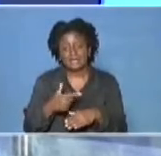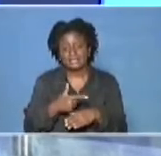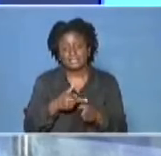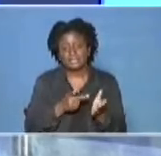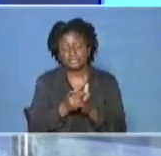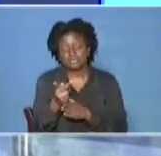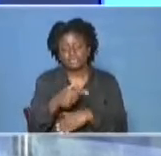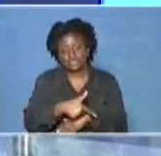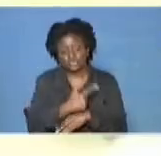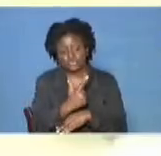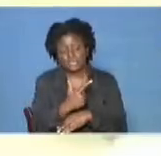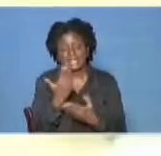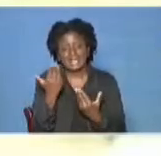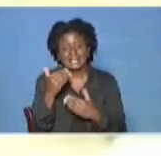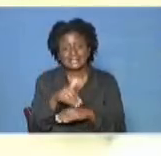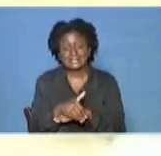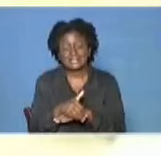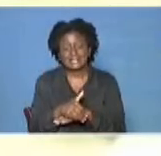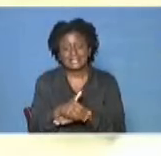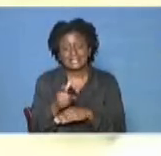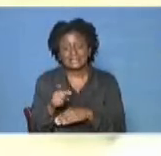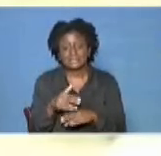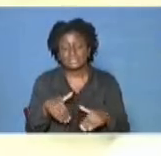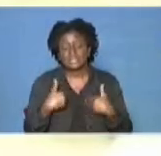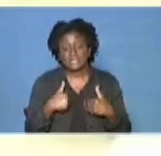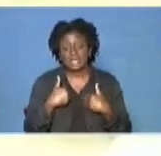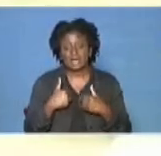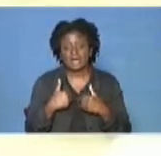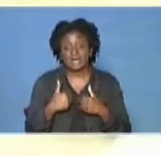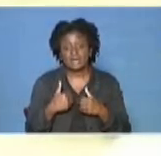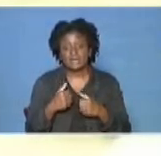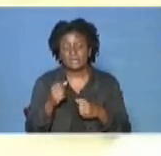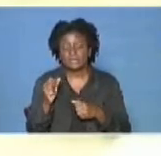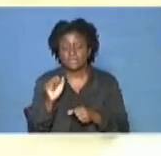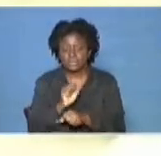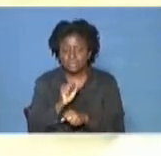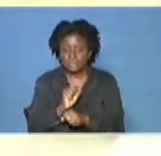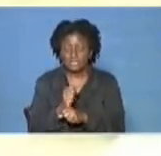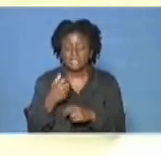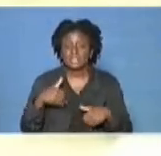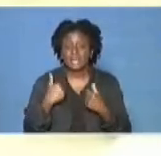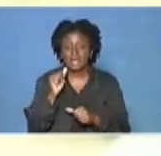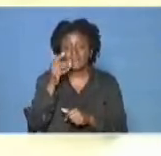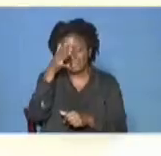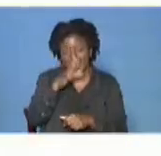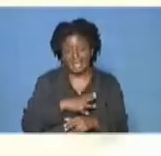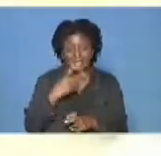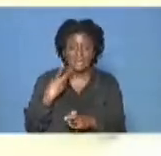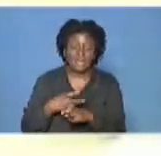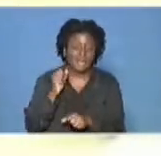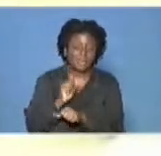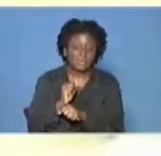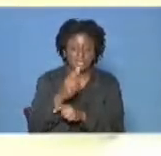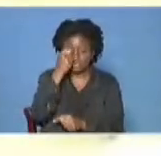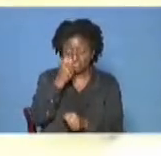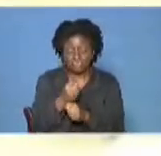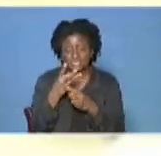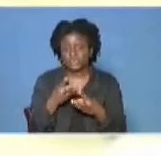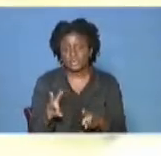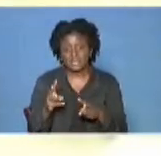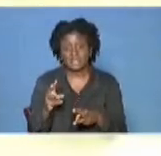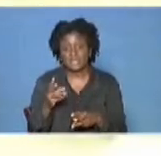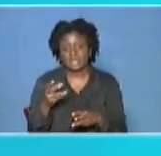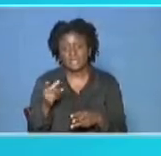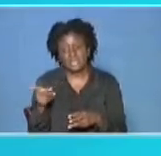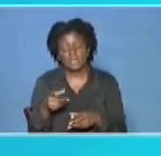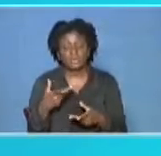evening. That boyfriend is a young, thriving young man, hard-working, trustworthy, whoever she would go above and beyond to do